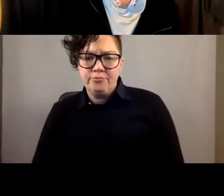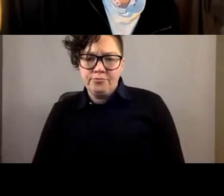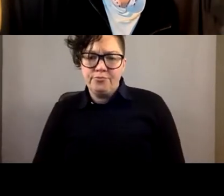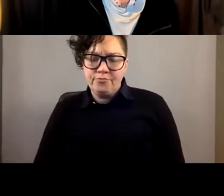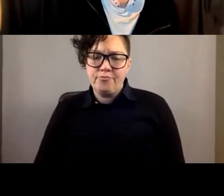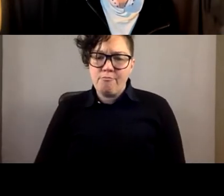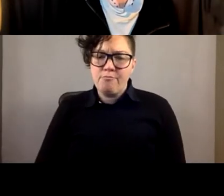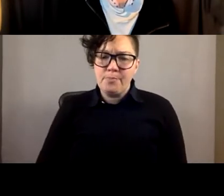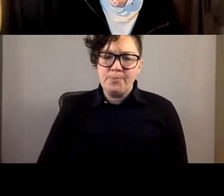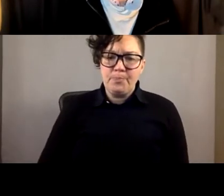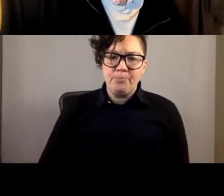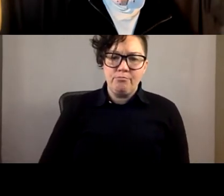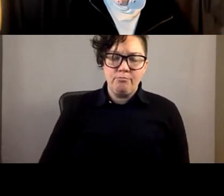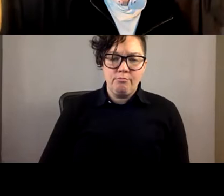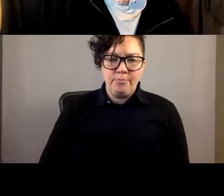panelists.